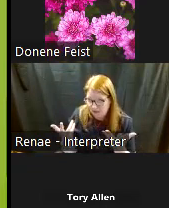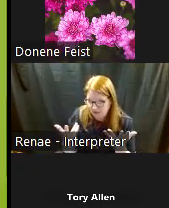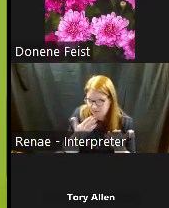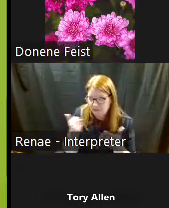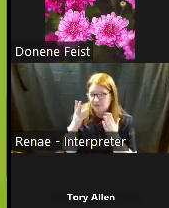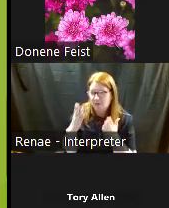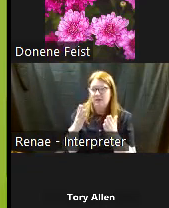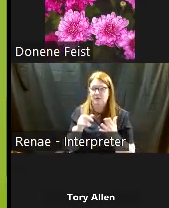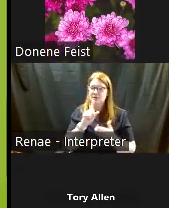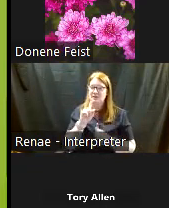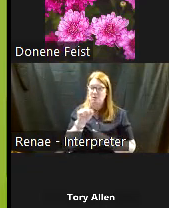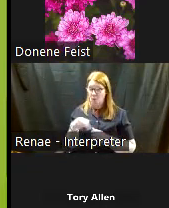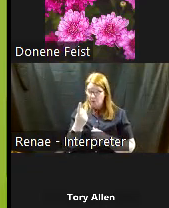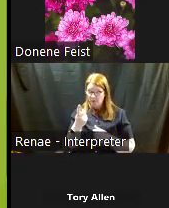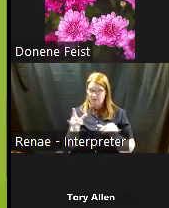we can measure